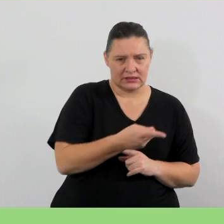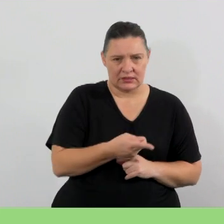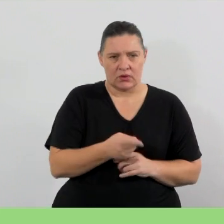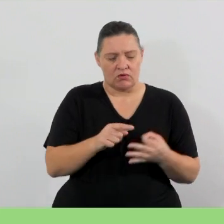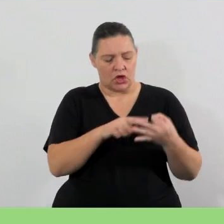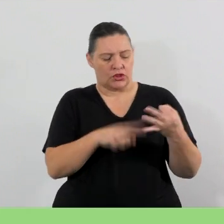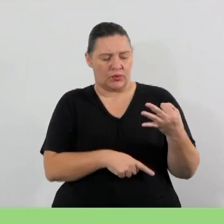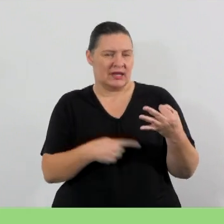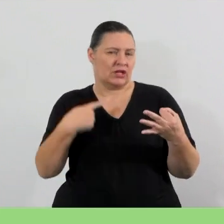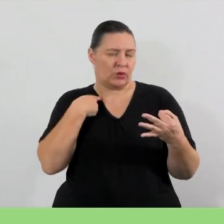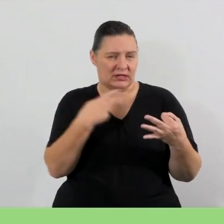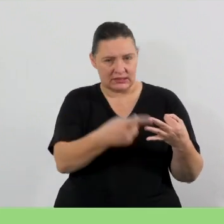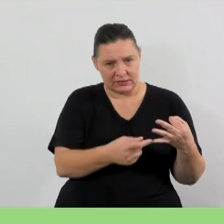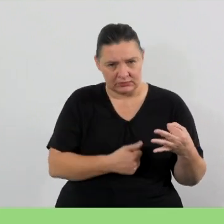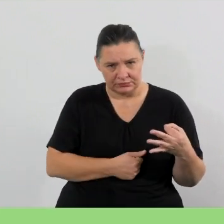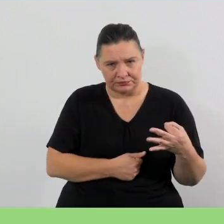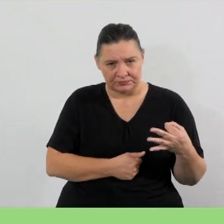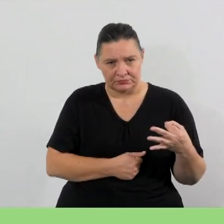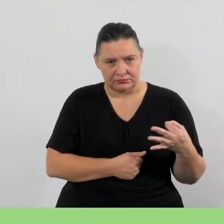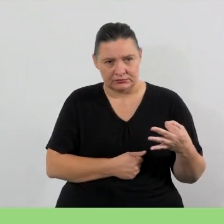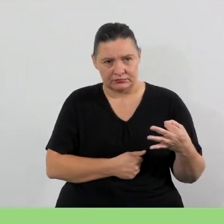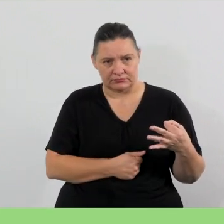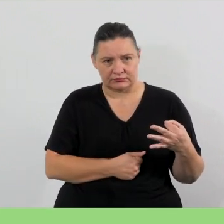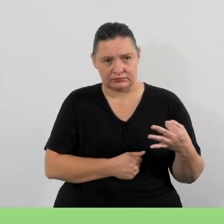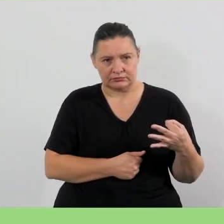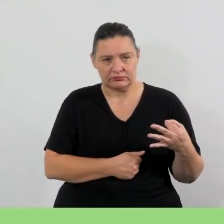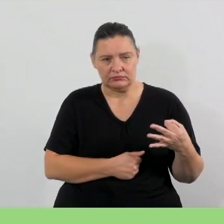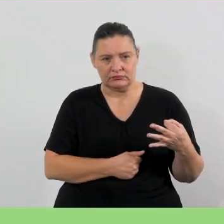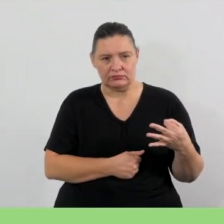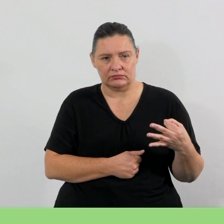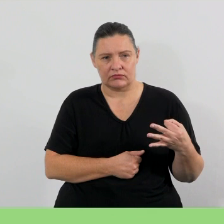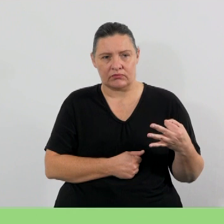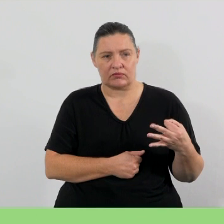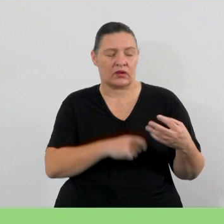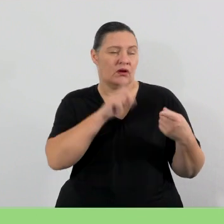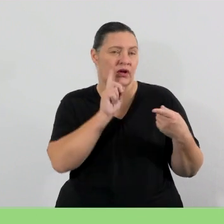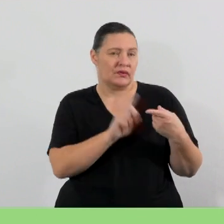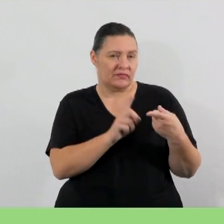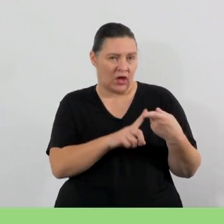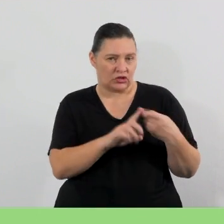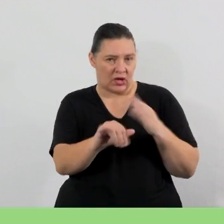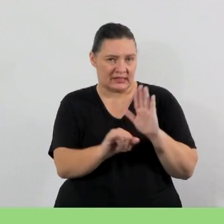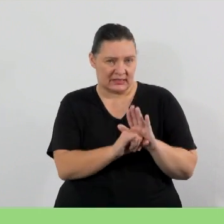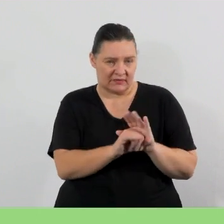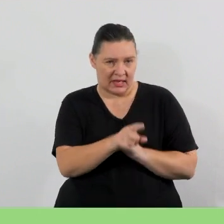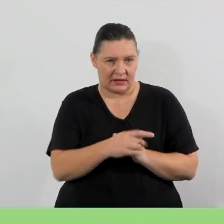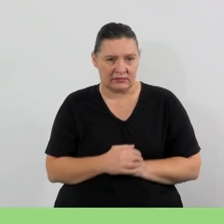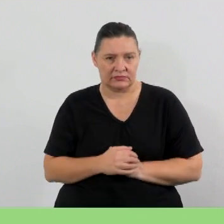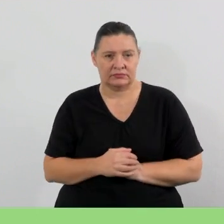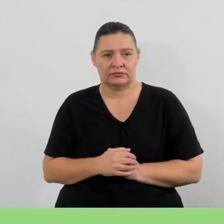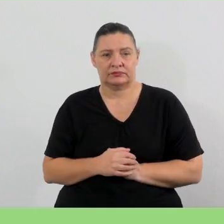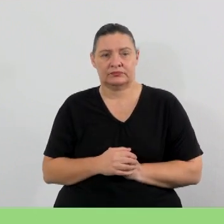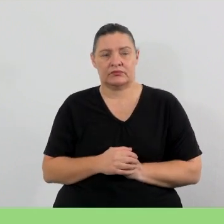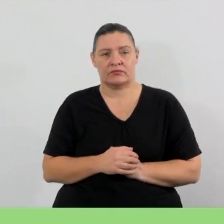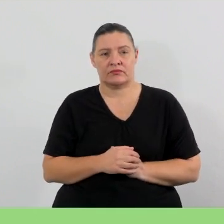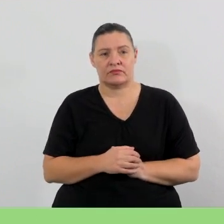with only 3 threats to these species. So the first one that we can identify